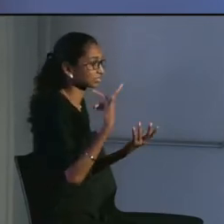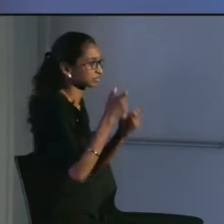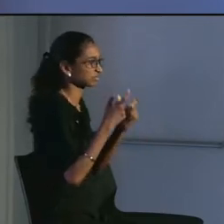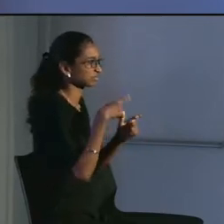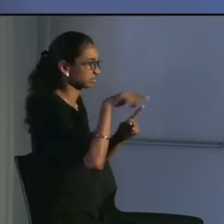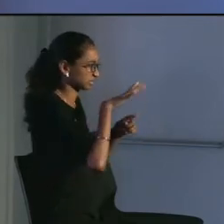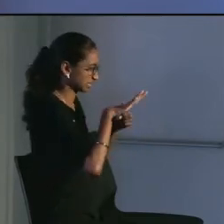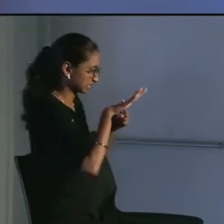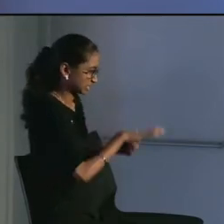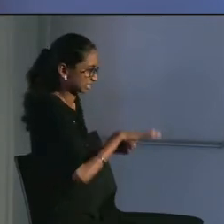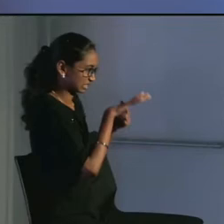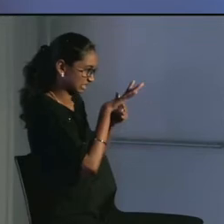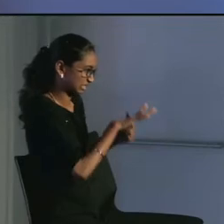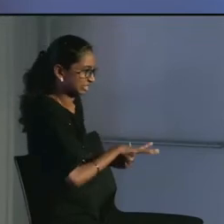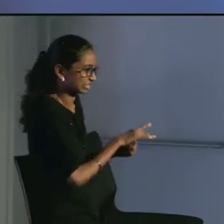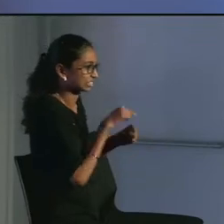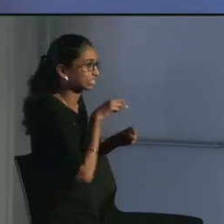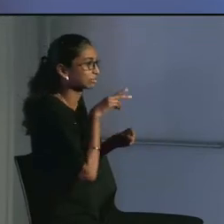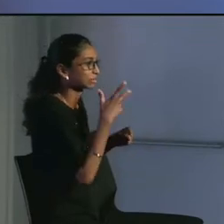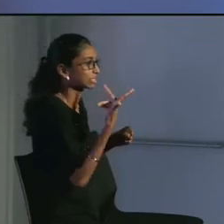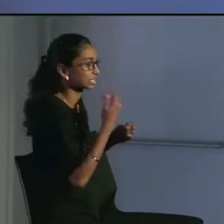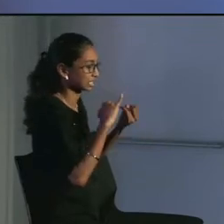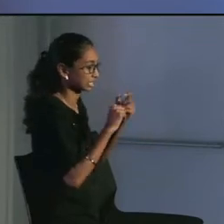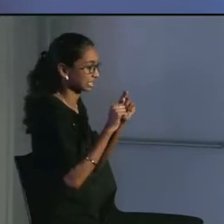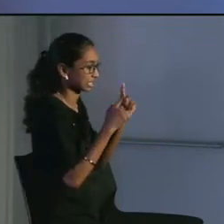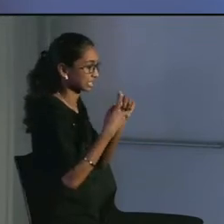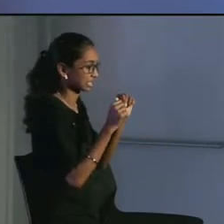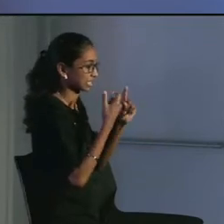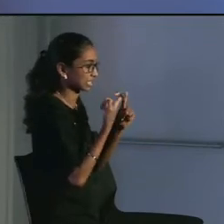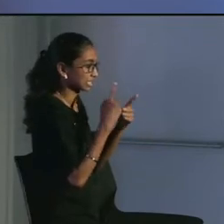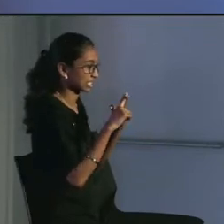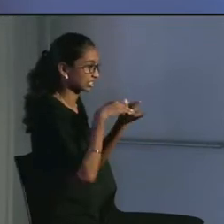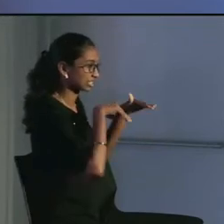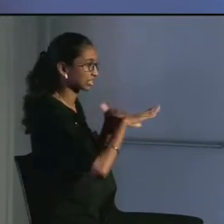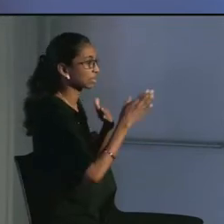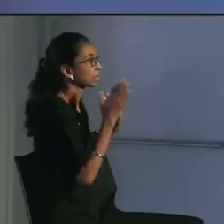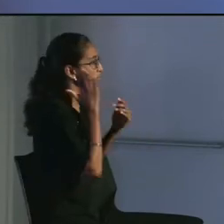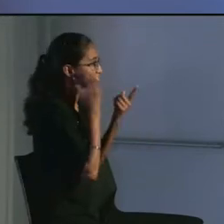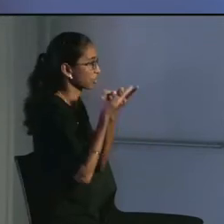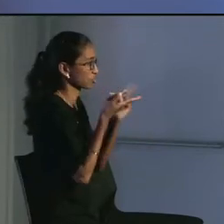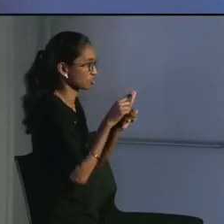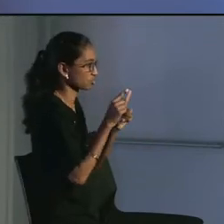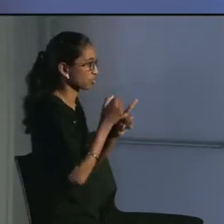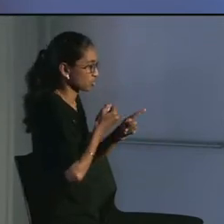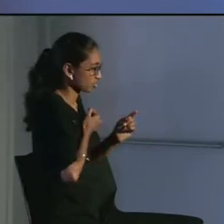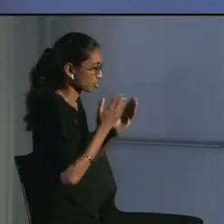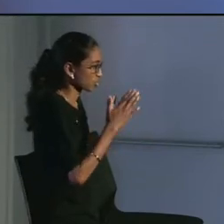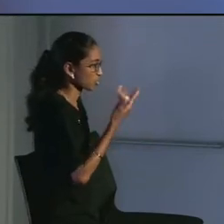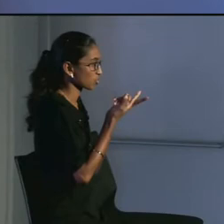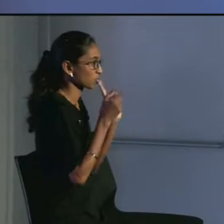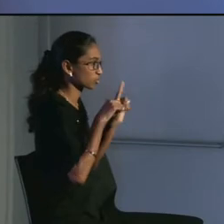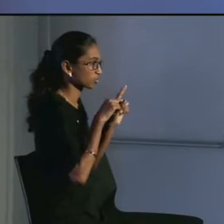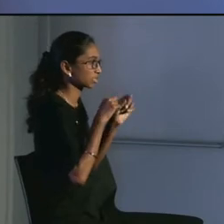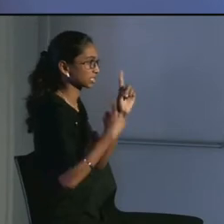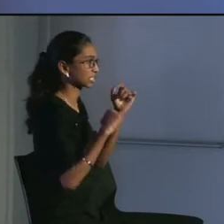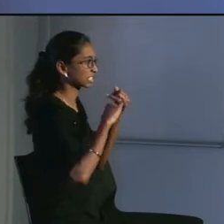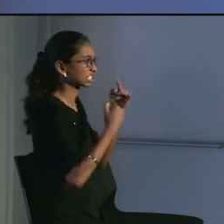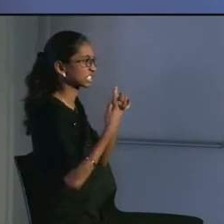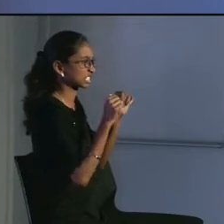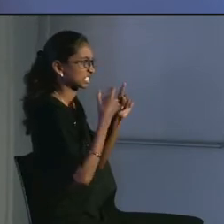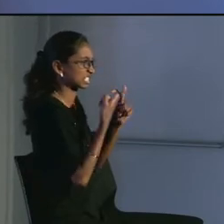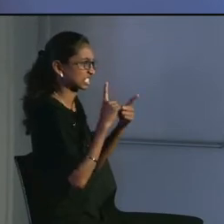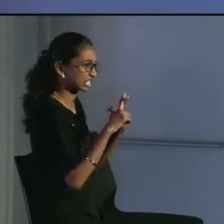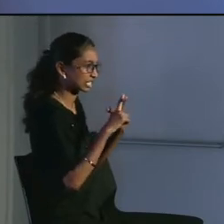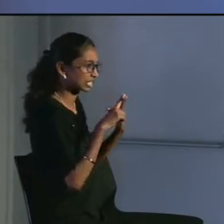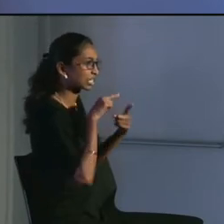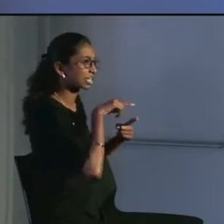as getting the state into the bedroom, getting the state into our homes. And what does that overreach